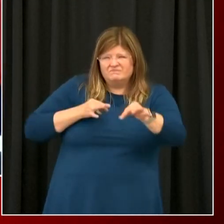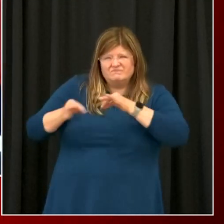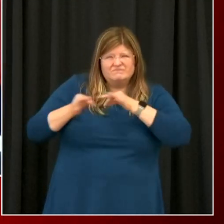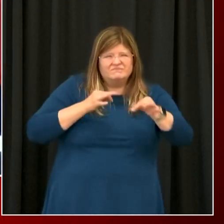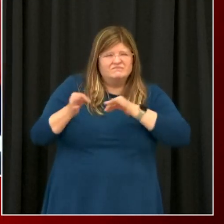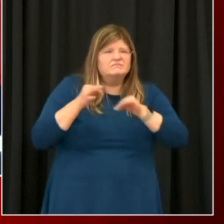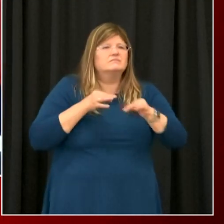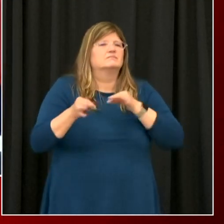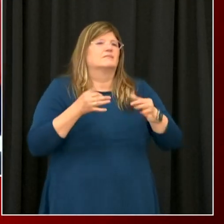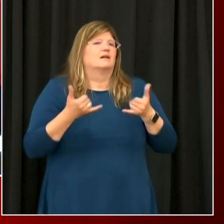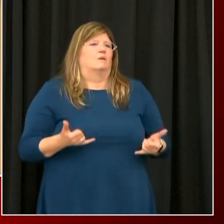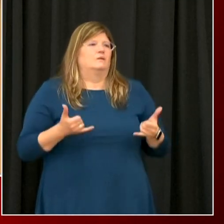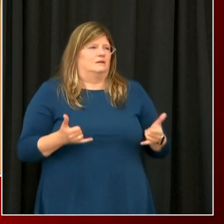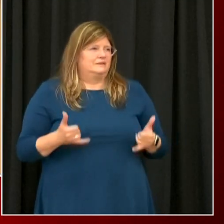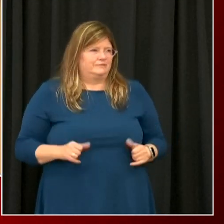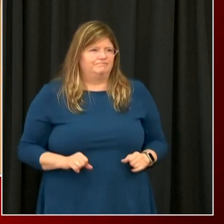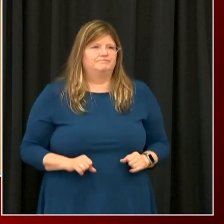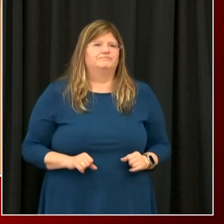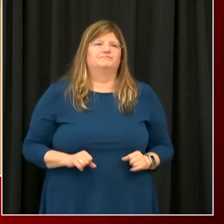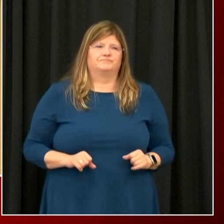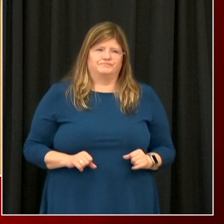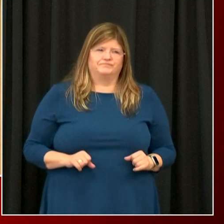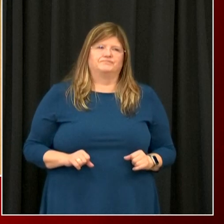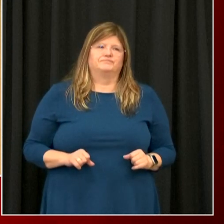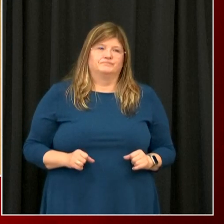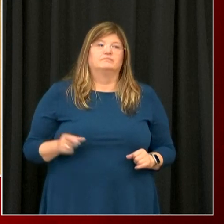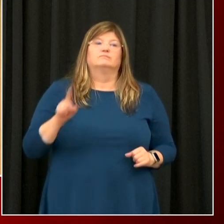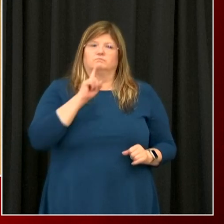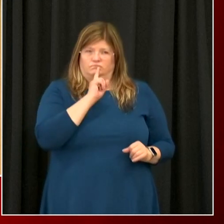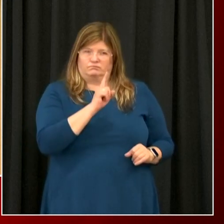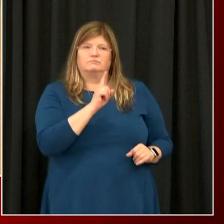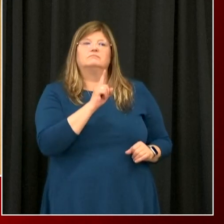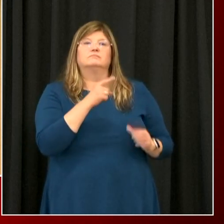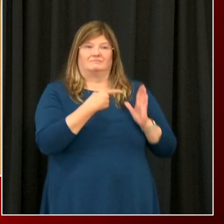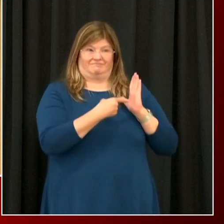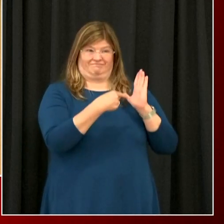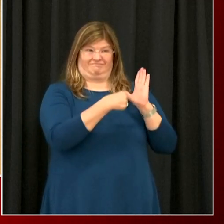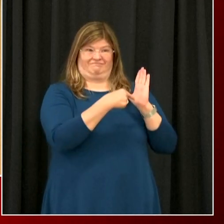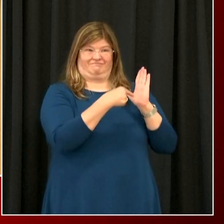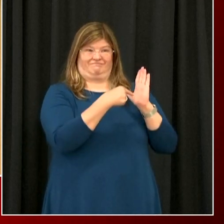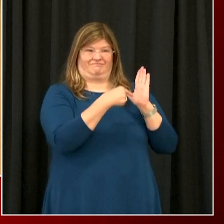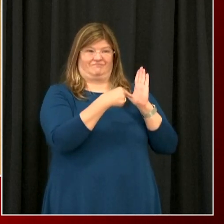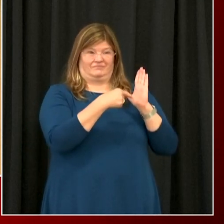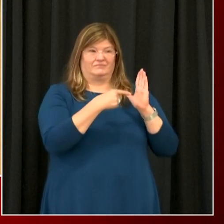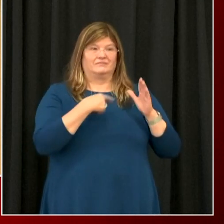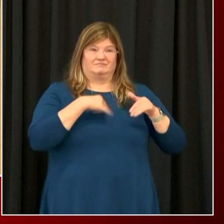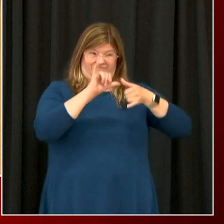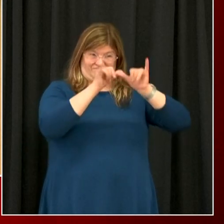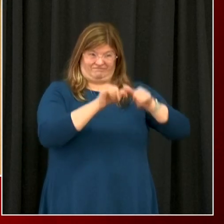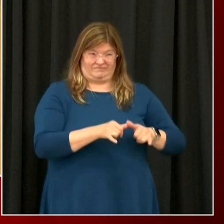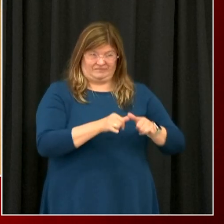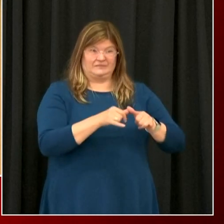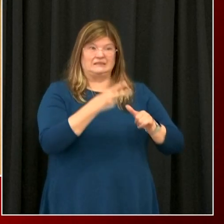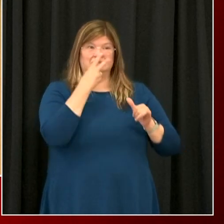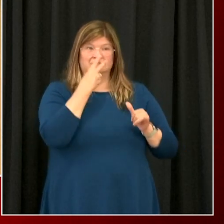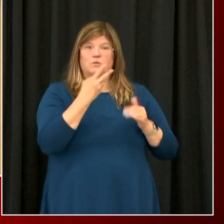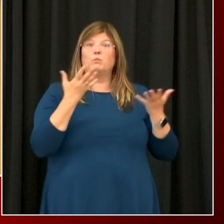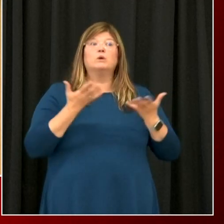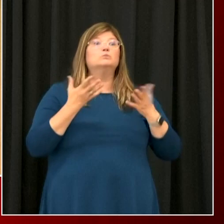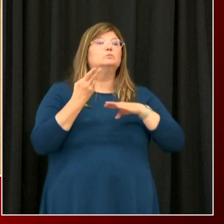Sure. What we are presenting here are the metrics that we will be using as we are currently in phase